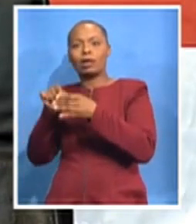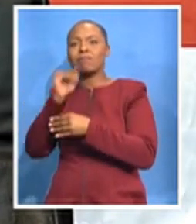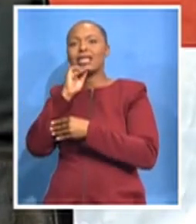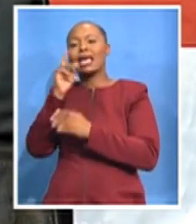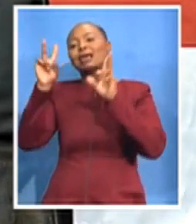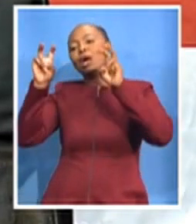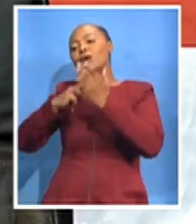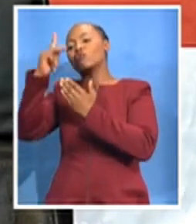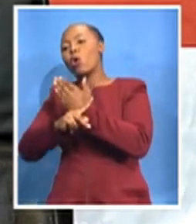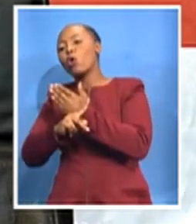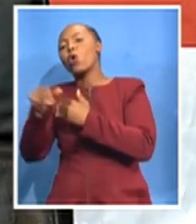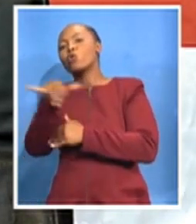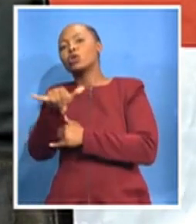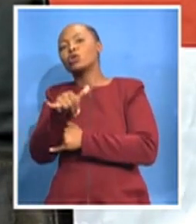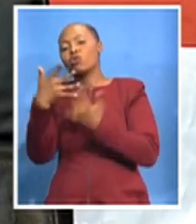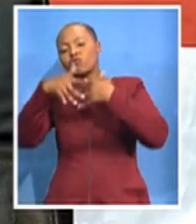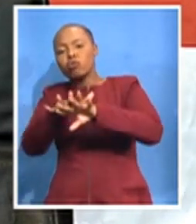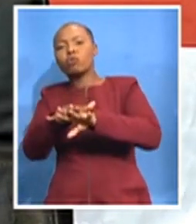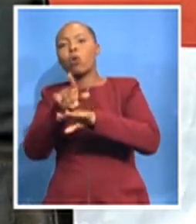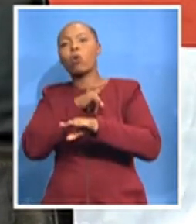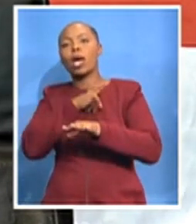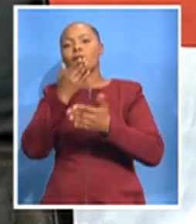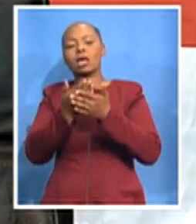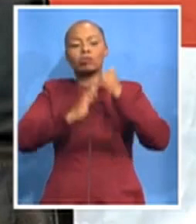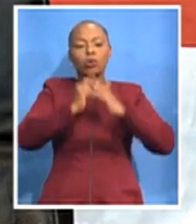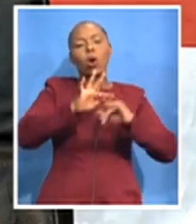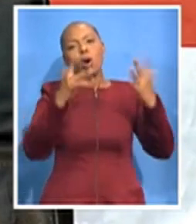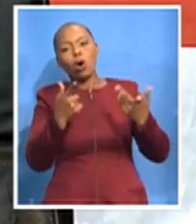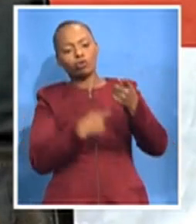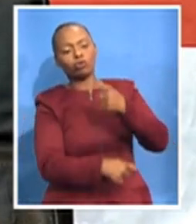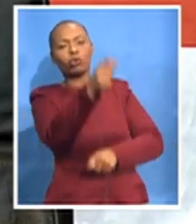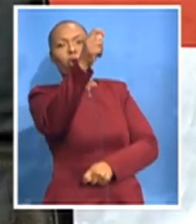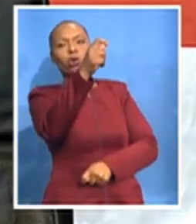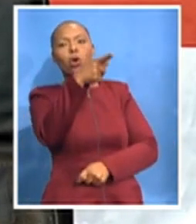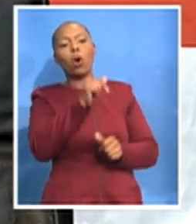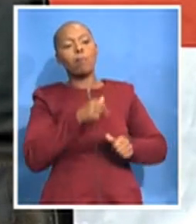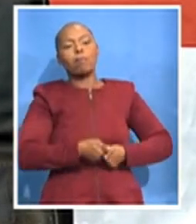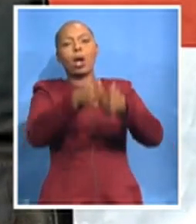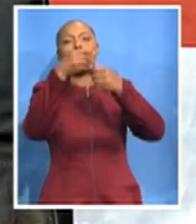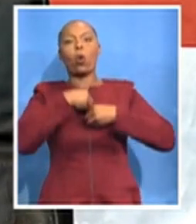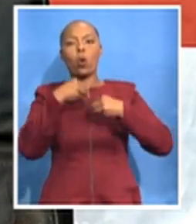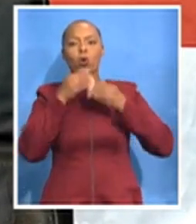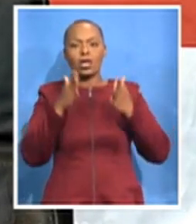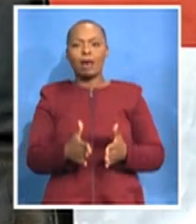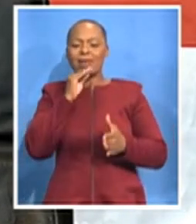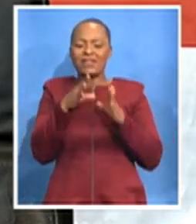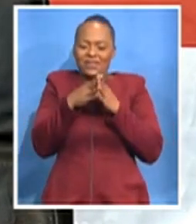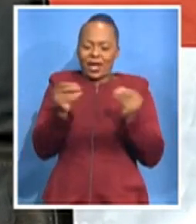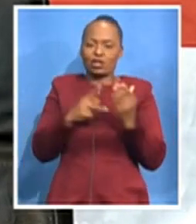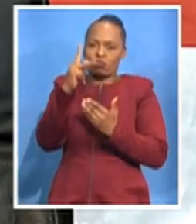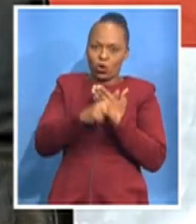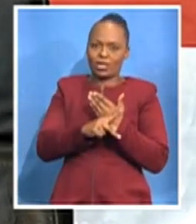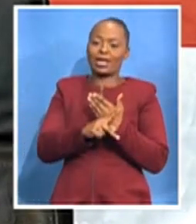can be sold or handed over to the owner as a complete project. So that's what happened. Mr.